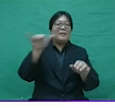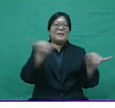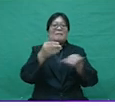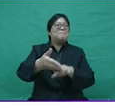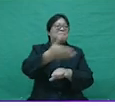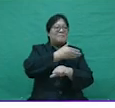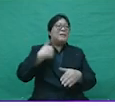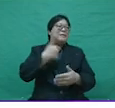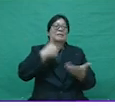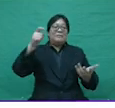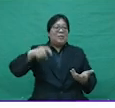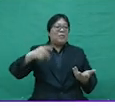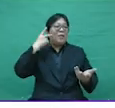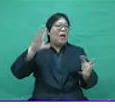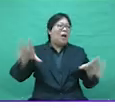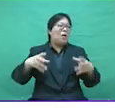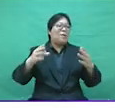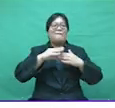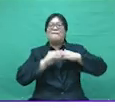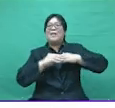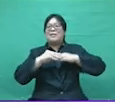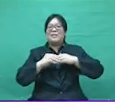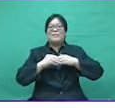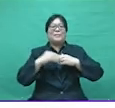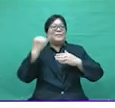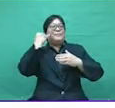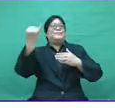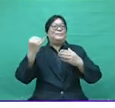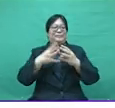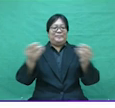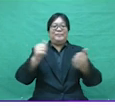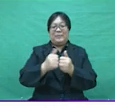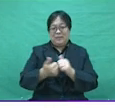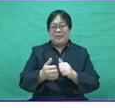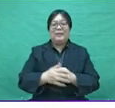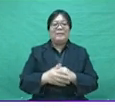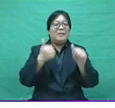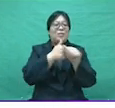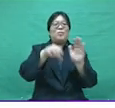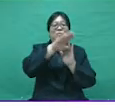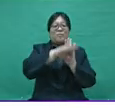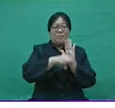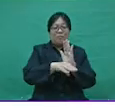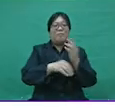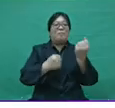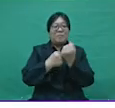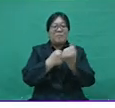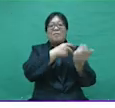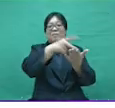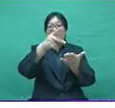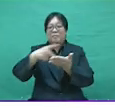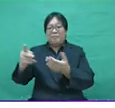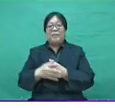before. So we need to look for some flexible solutions, doing that step by step with the